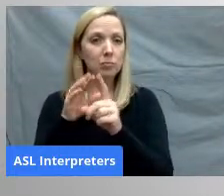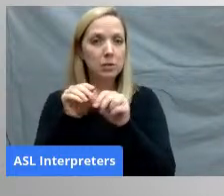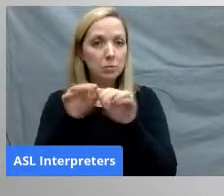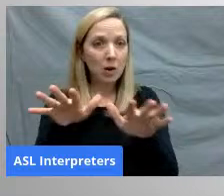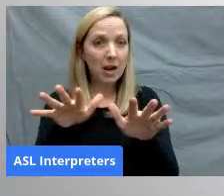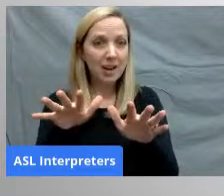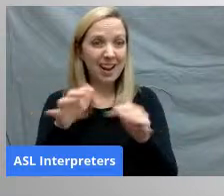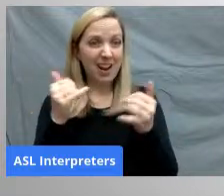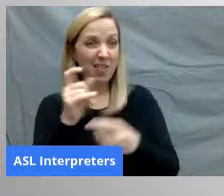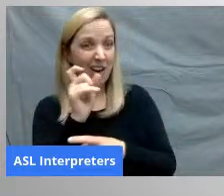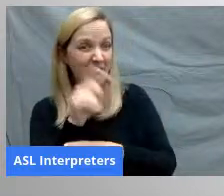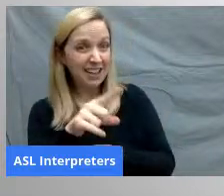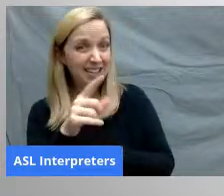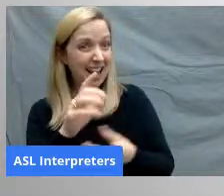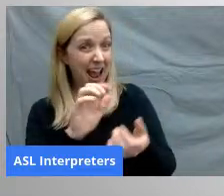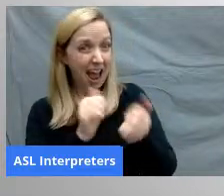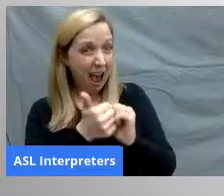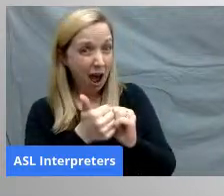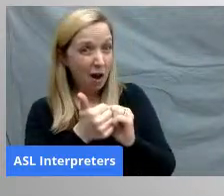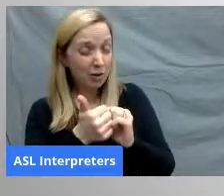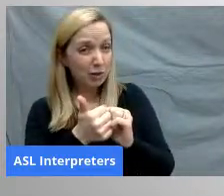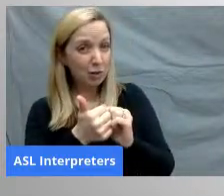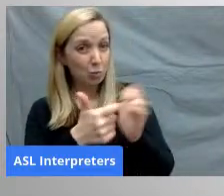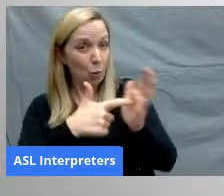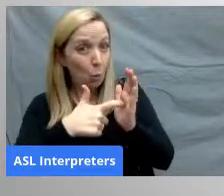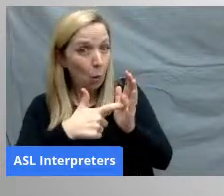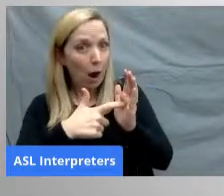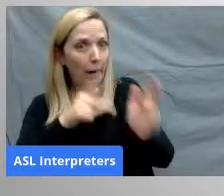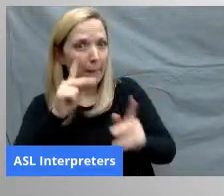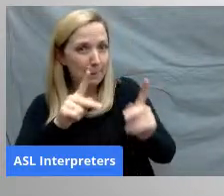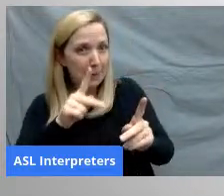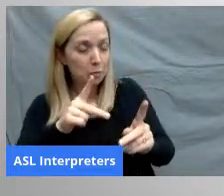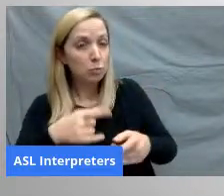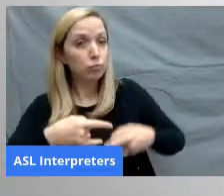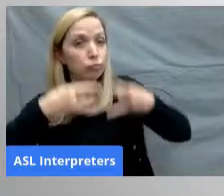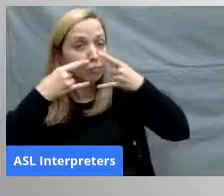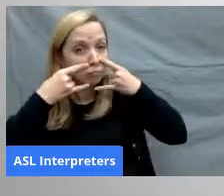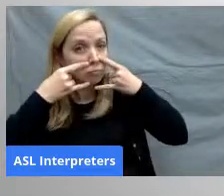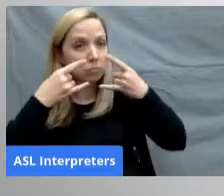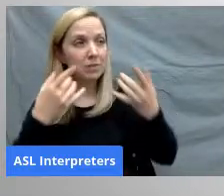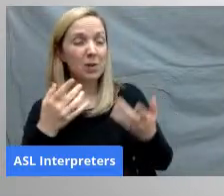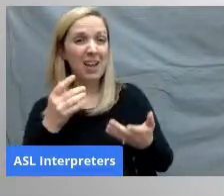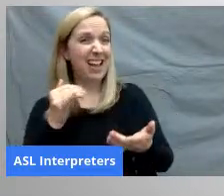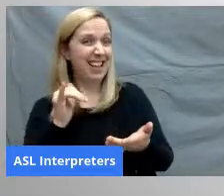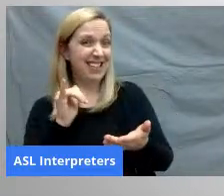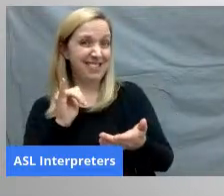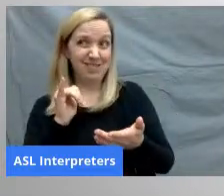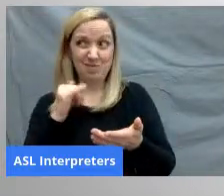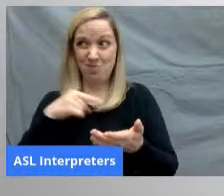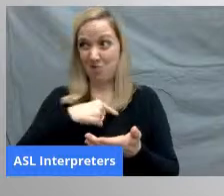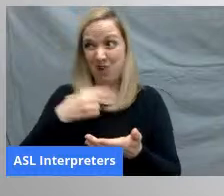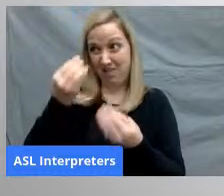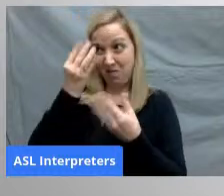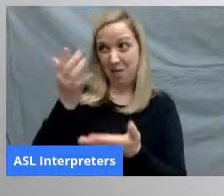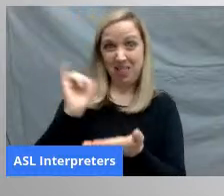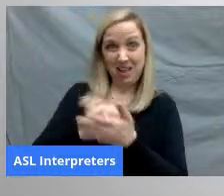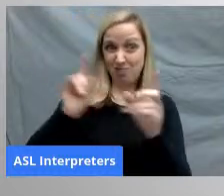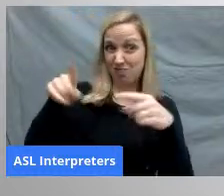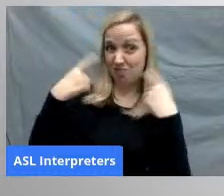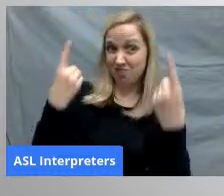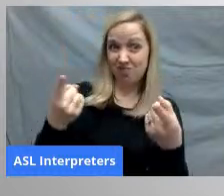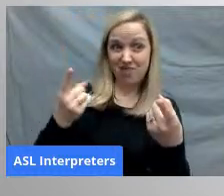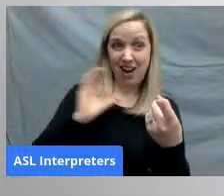told them that has always been an expectation as we mitigate the spread. And also, Dr. Anderson, I